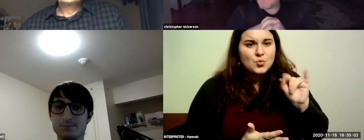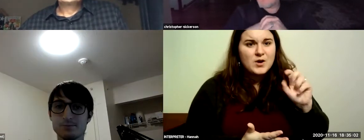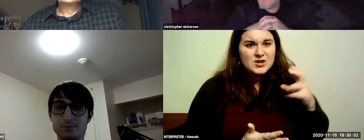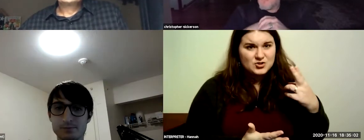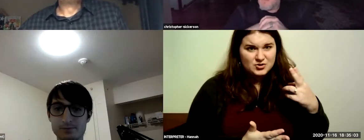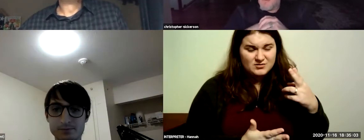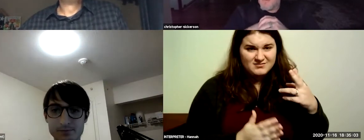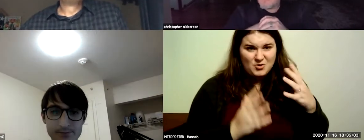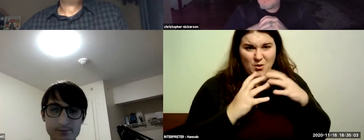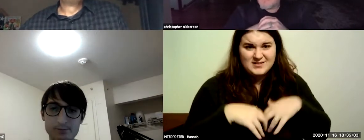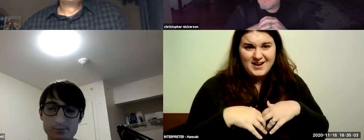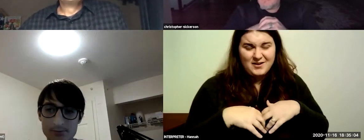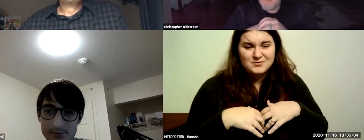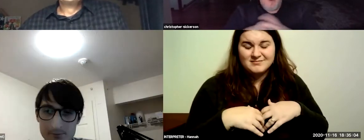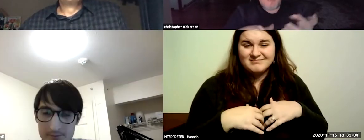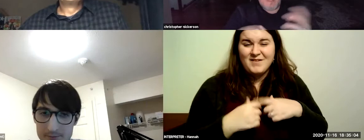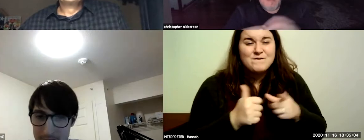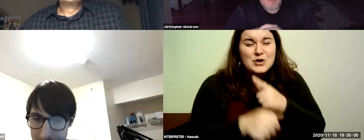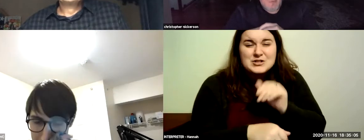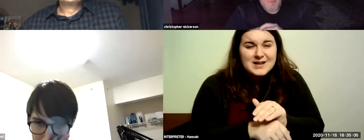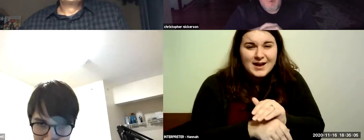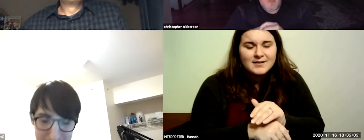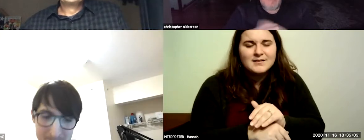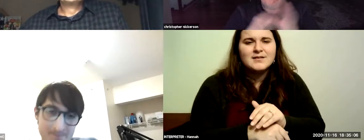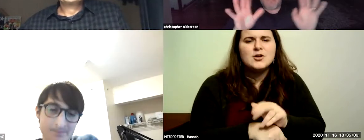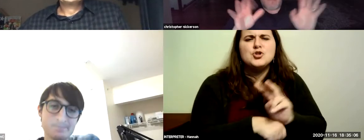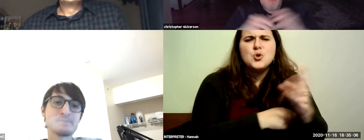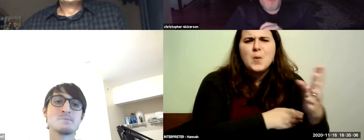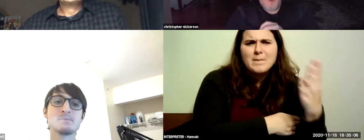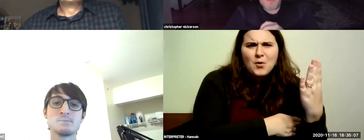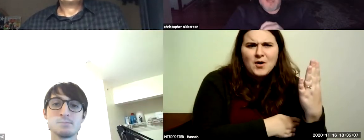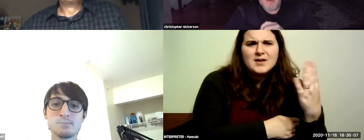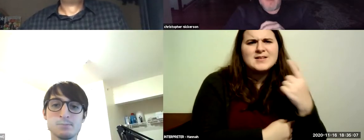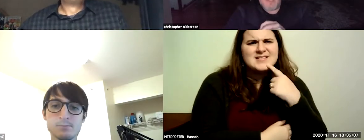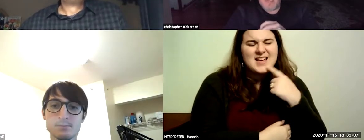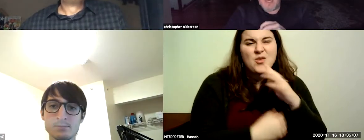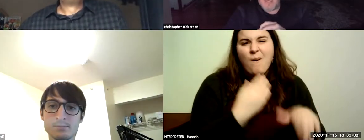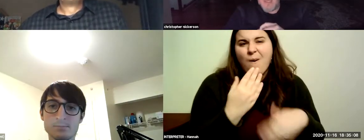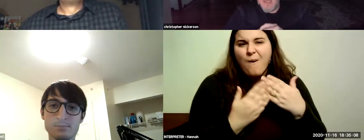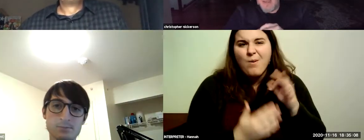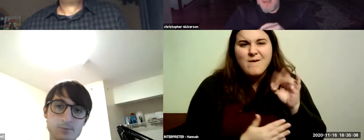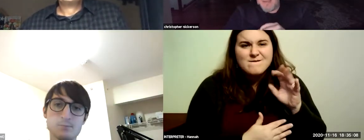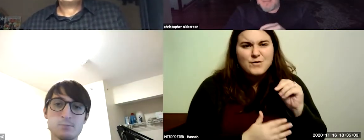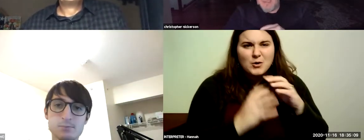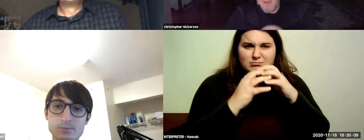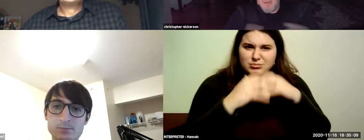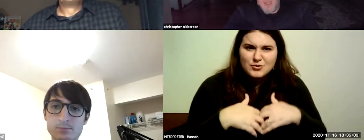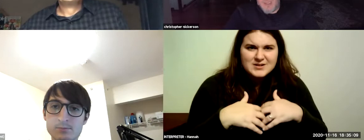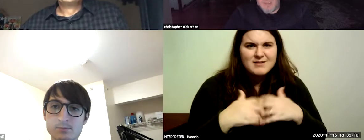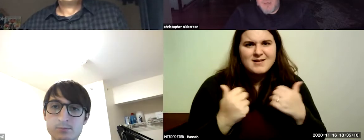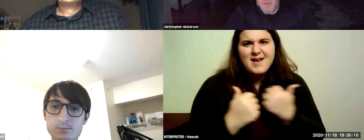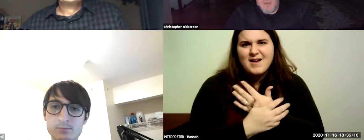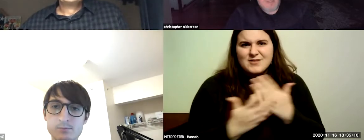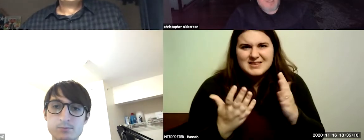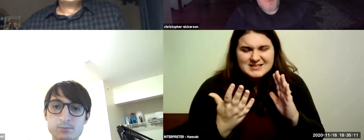switch. And he calls me at like 2 a.m, says that the whole firm's down, everything's dead. And I'm